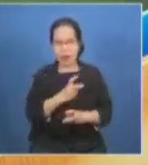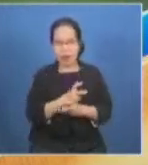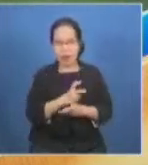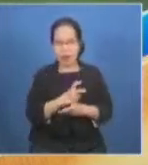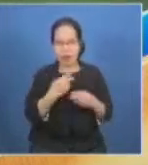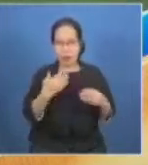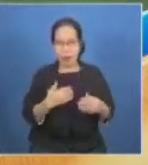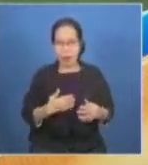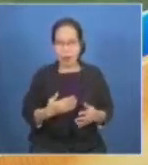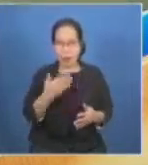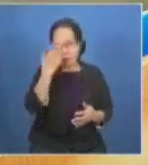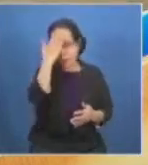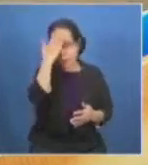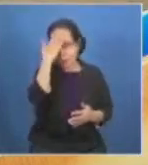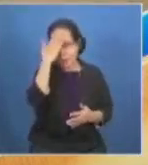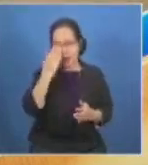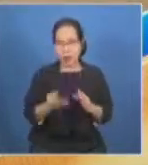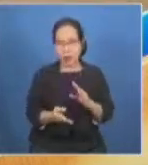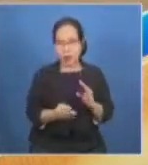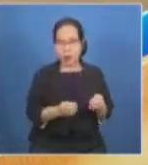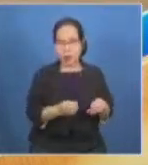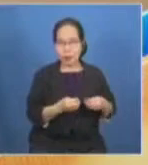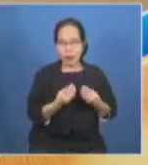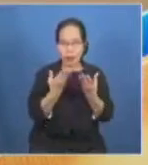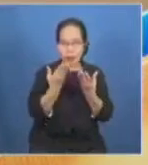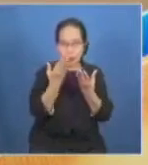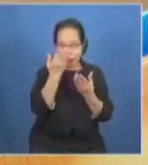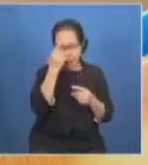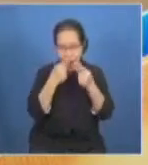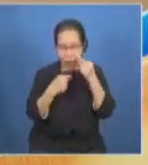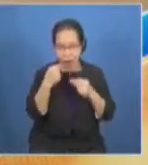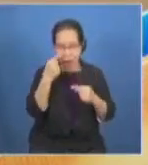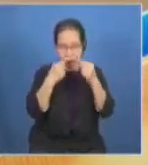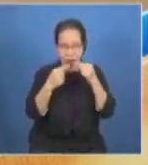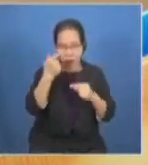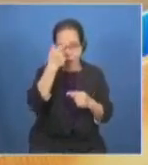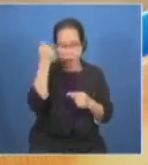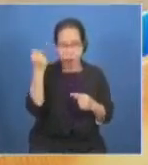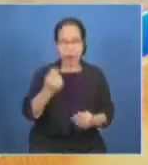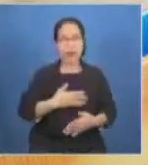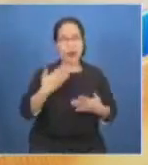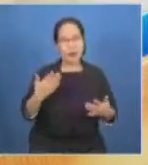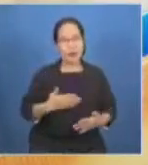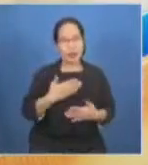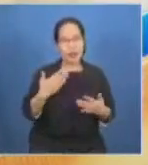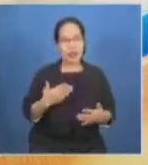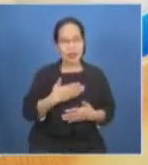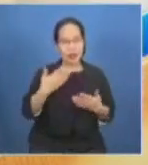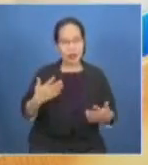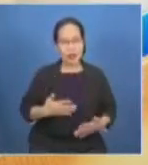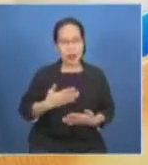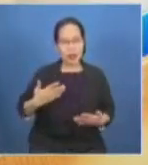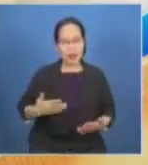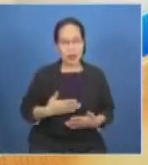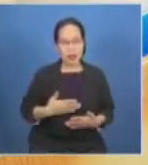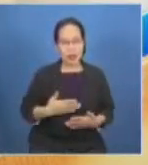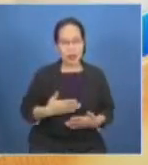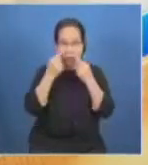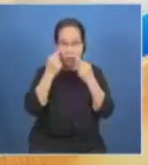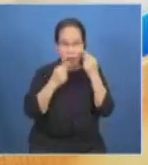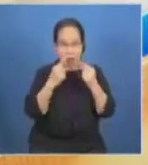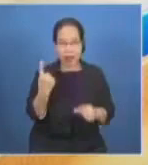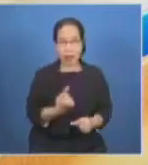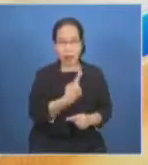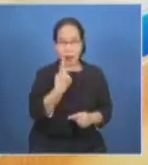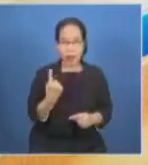know, problems in the mind, heaviness in the mind, that moves you to tears. Some are